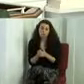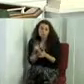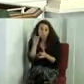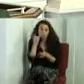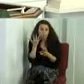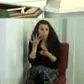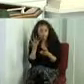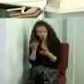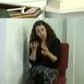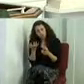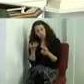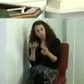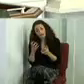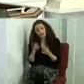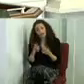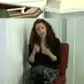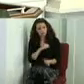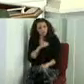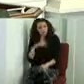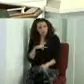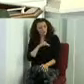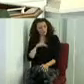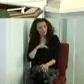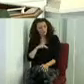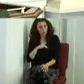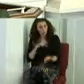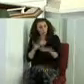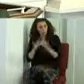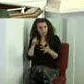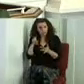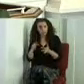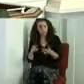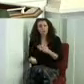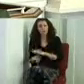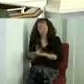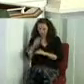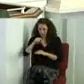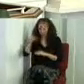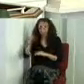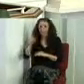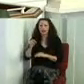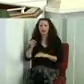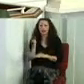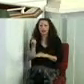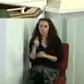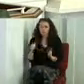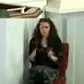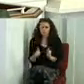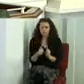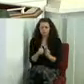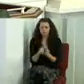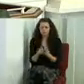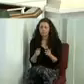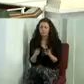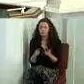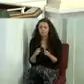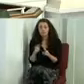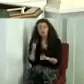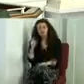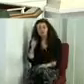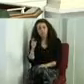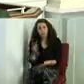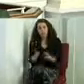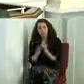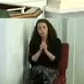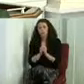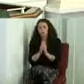staff to give you a call this week, please do check that box, and we'll make sure that one of us follows up this week. Of course, if you're in need of emergency pastoral care